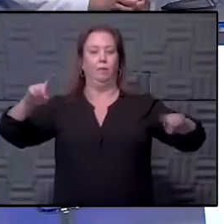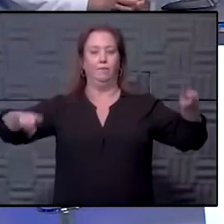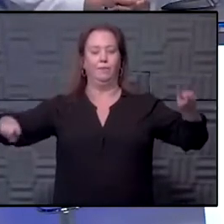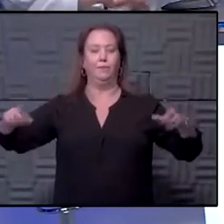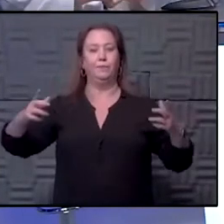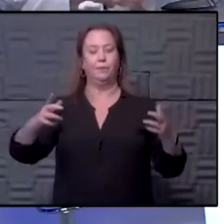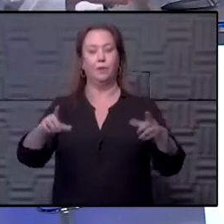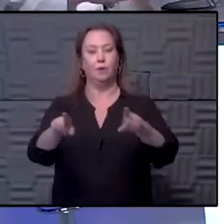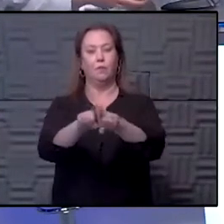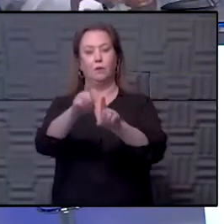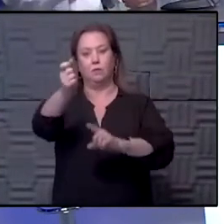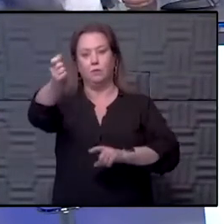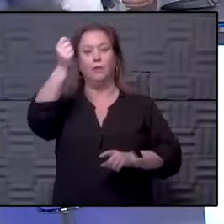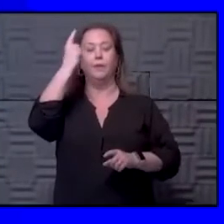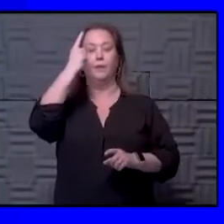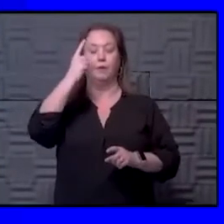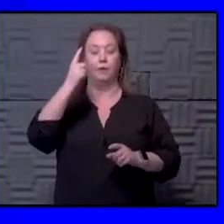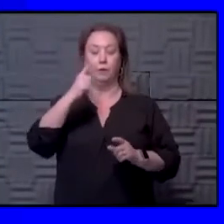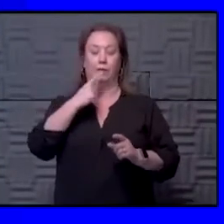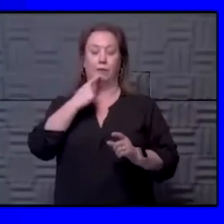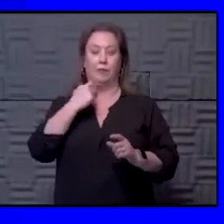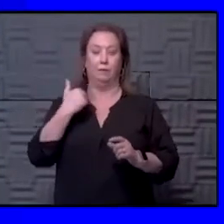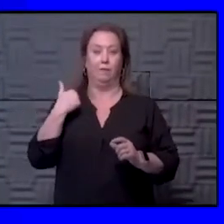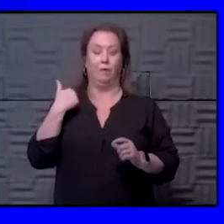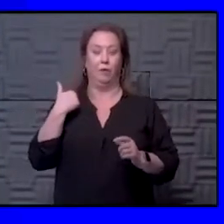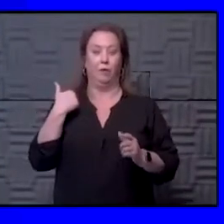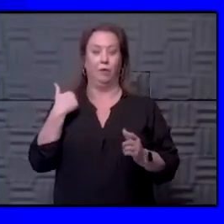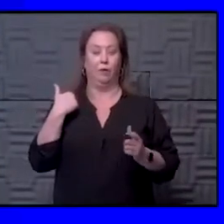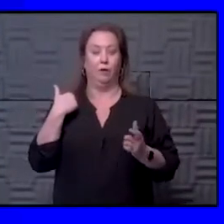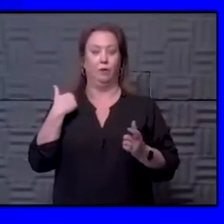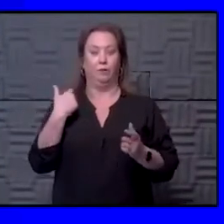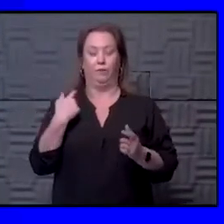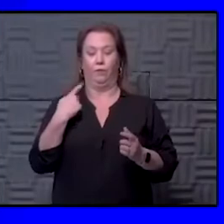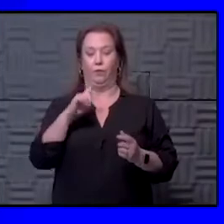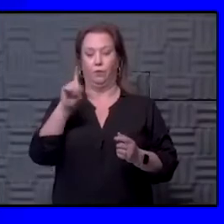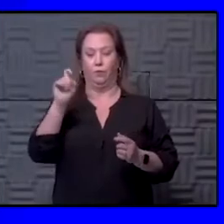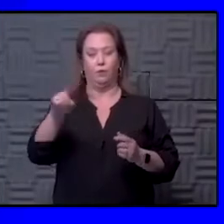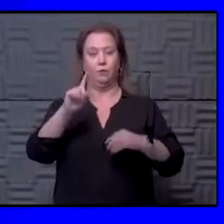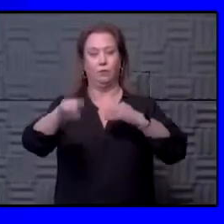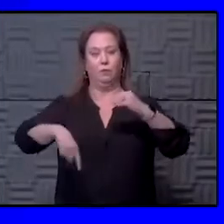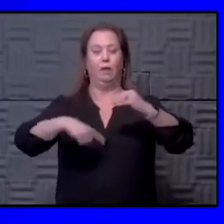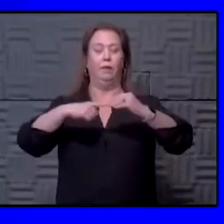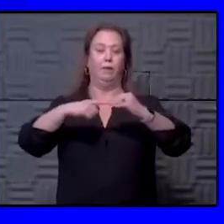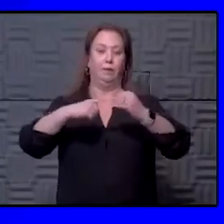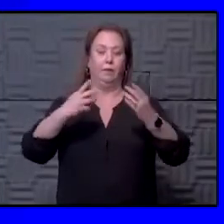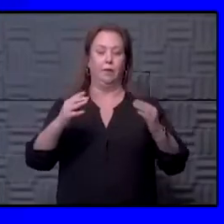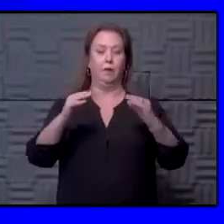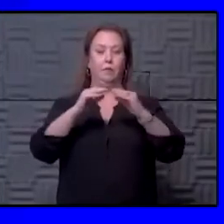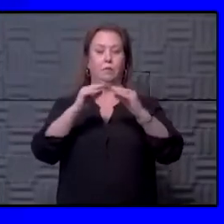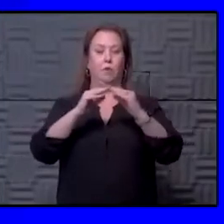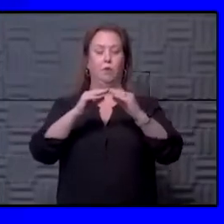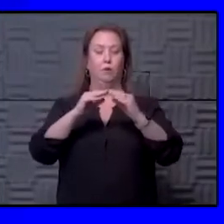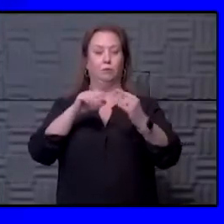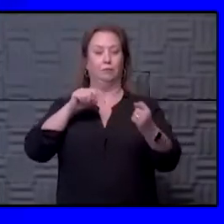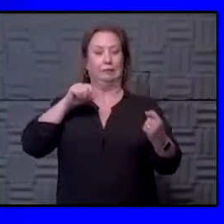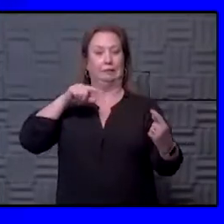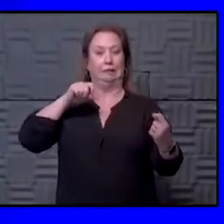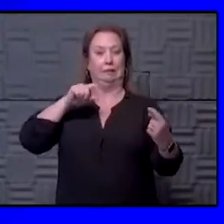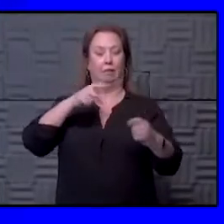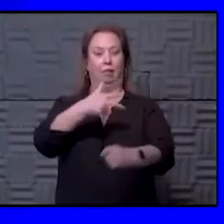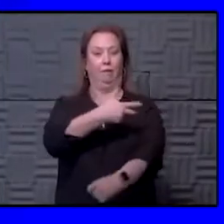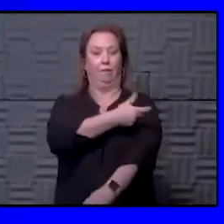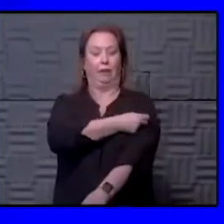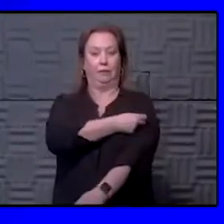we also do understand, like we alluded to in the first question, one of the first questions about there's more signal that the